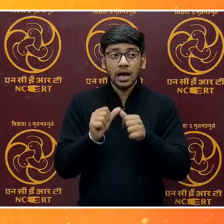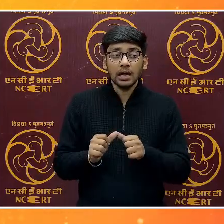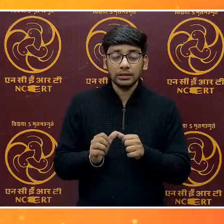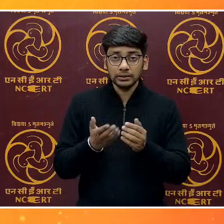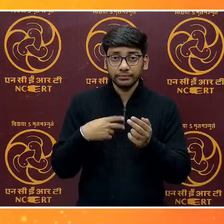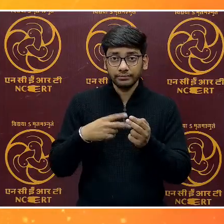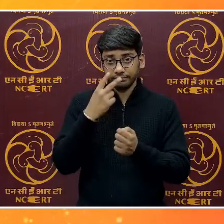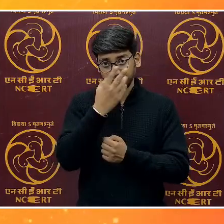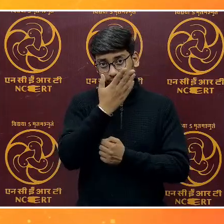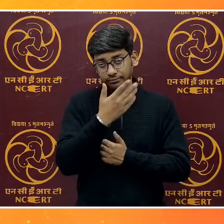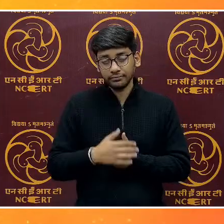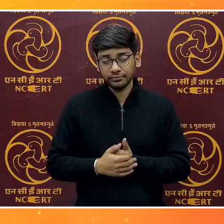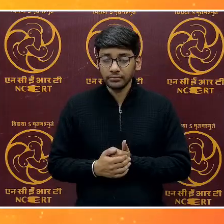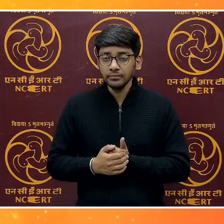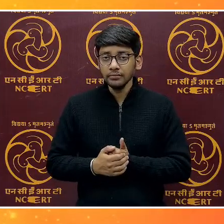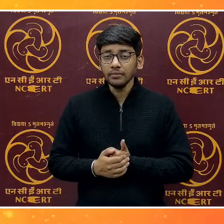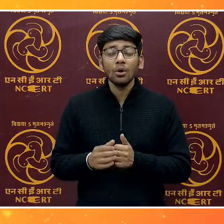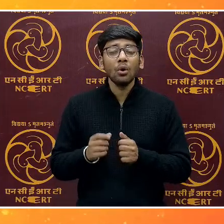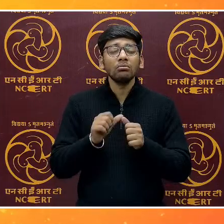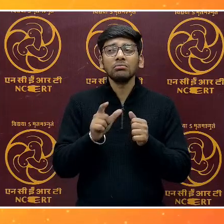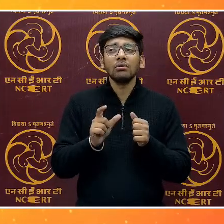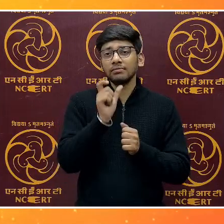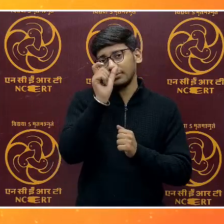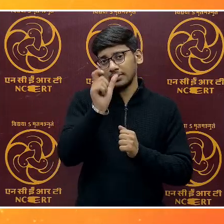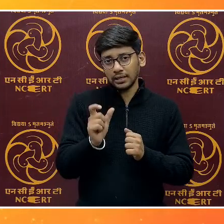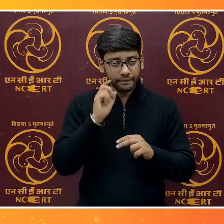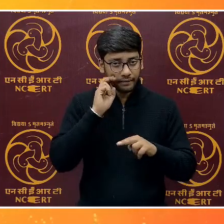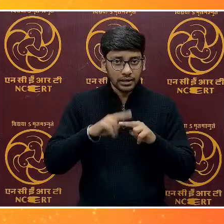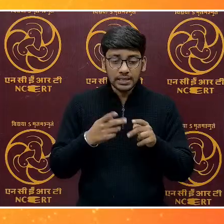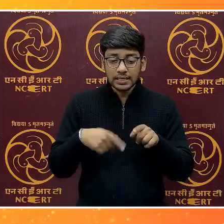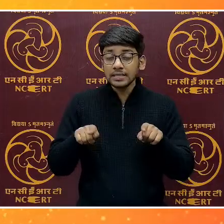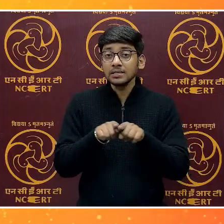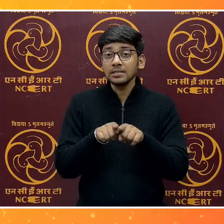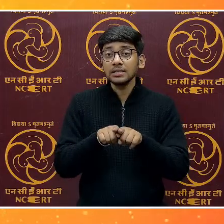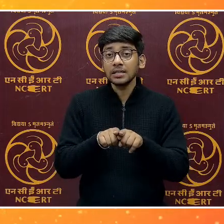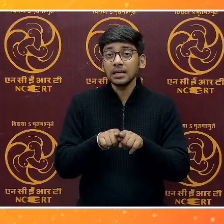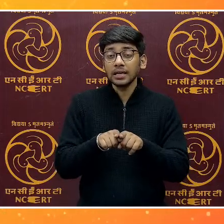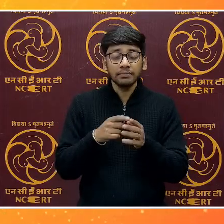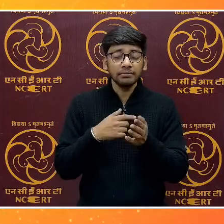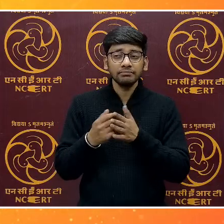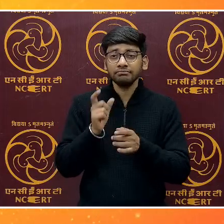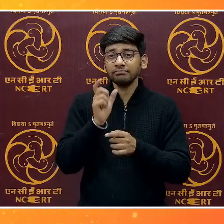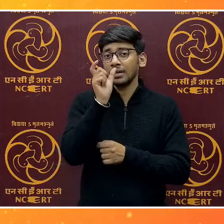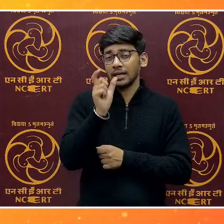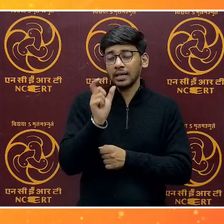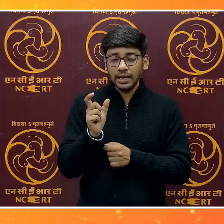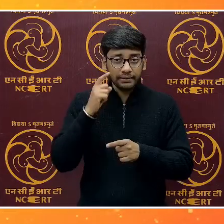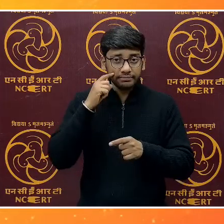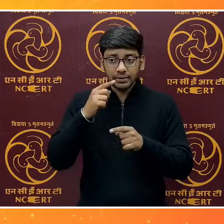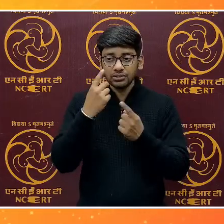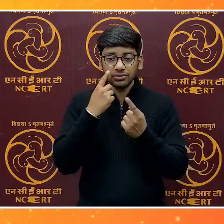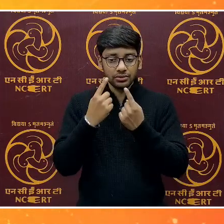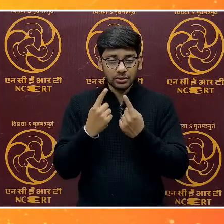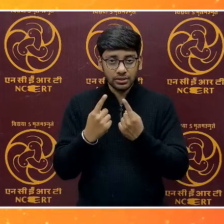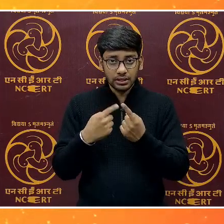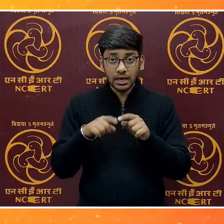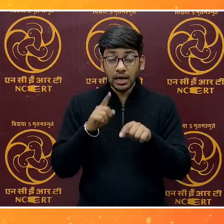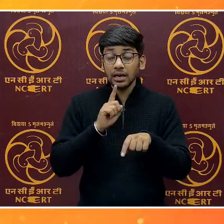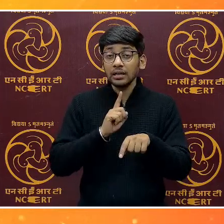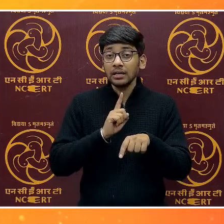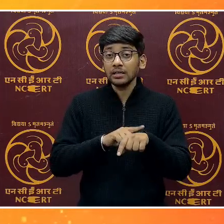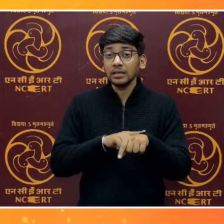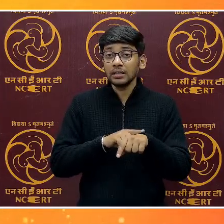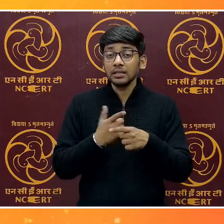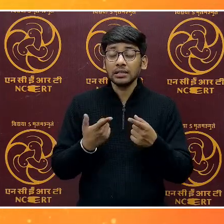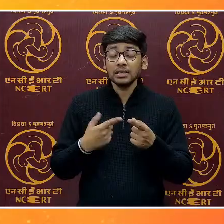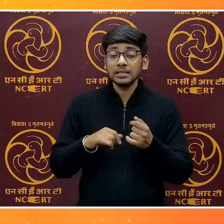children. Yeah. Please tick all the words if you had also done the exercise with us. And you can also let us know the timing the sun